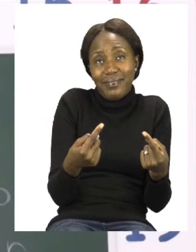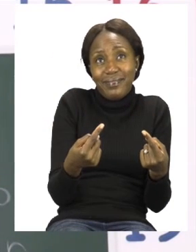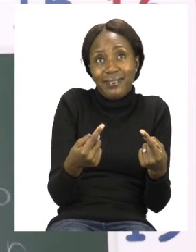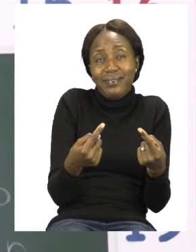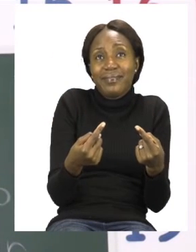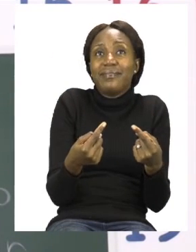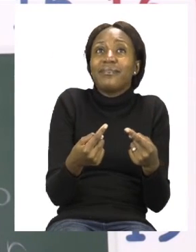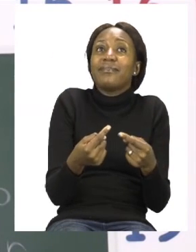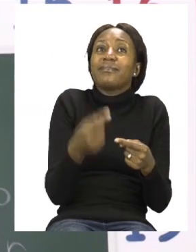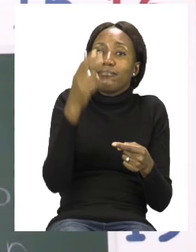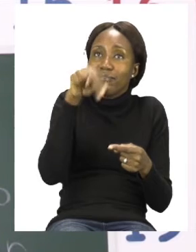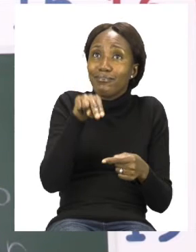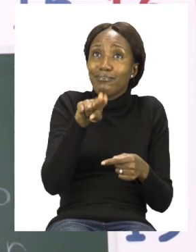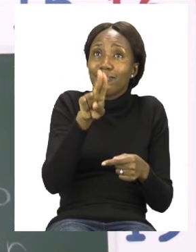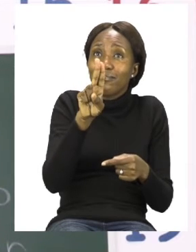need to put the A.